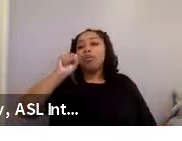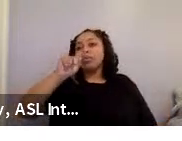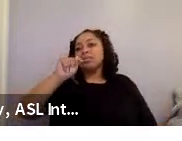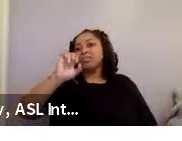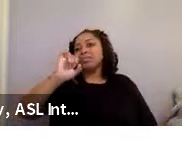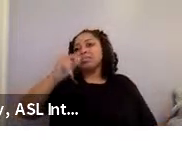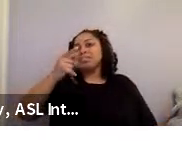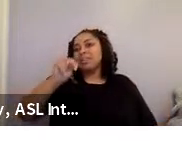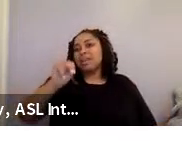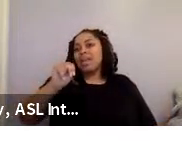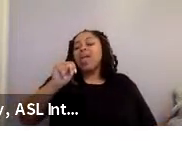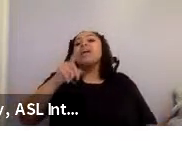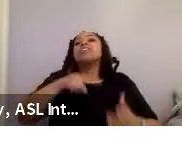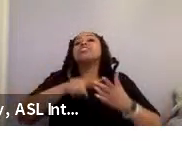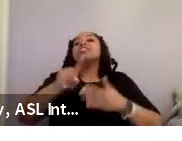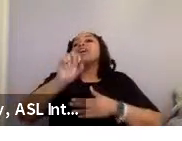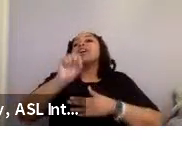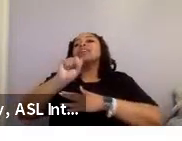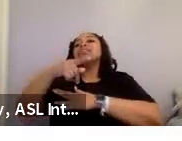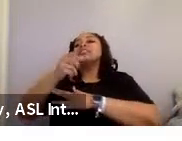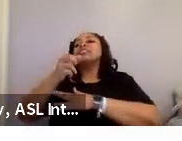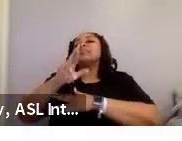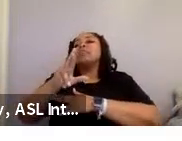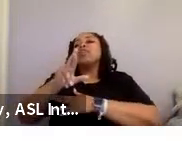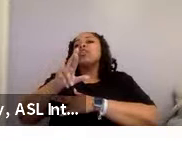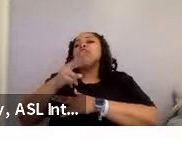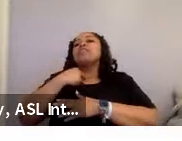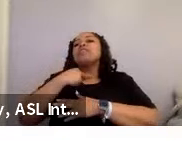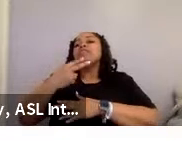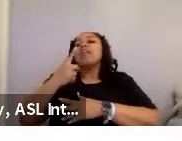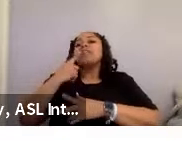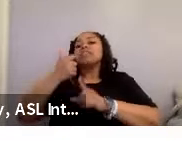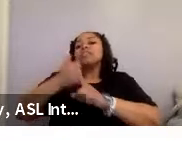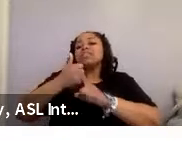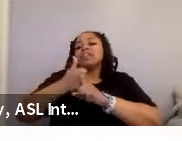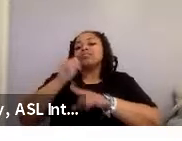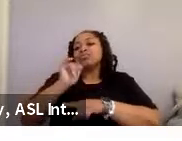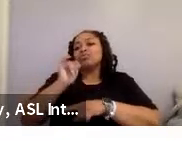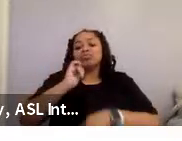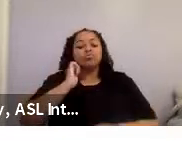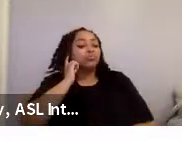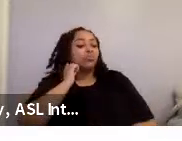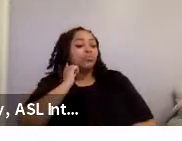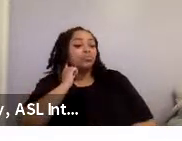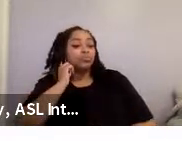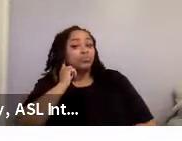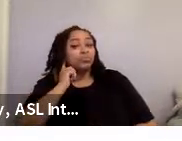checking your speaker volume and such in the Zoom platform itself.